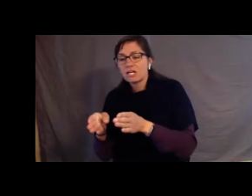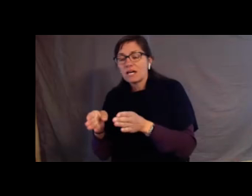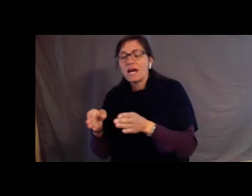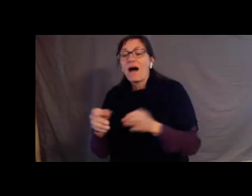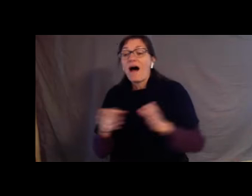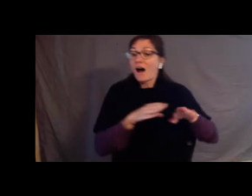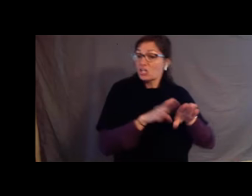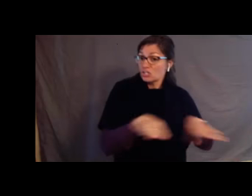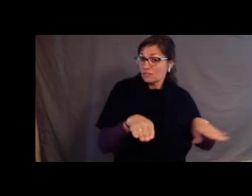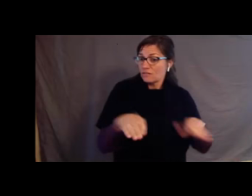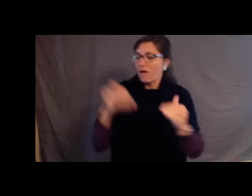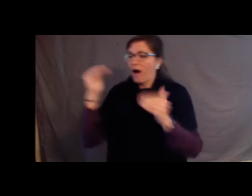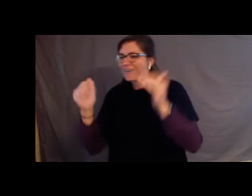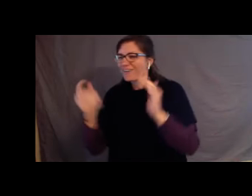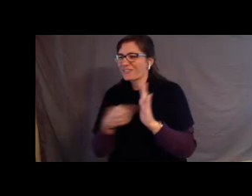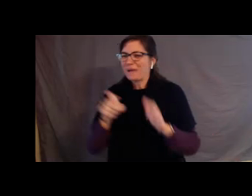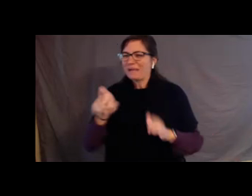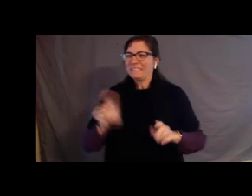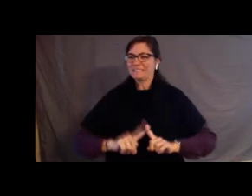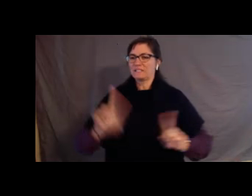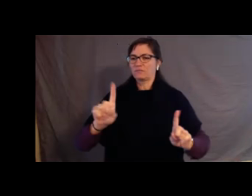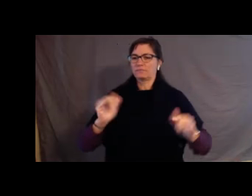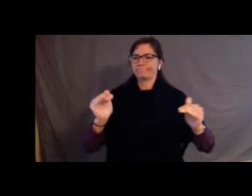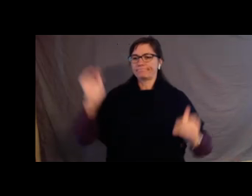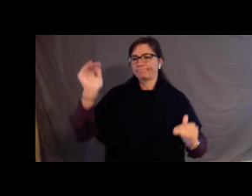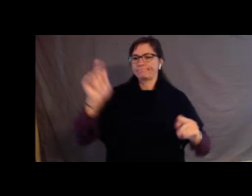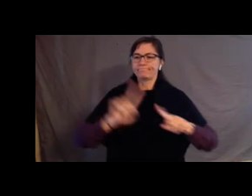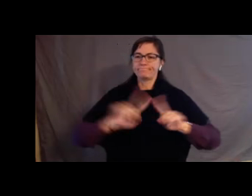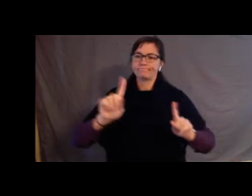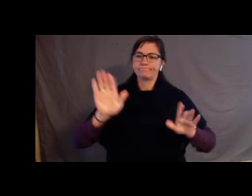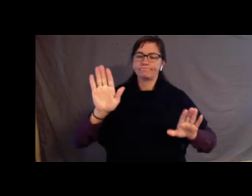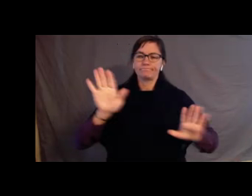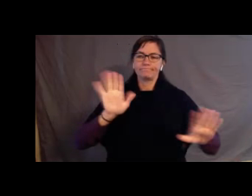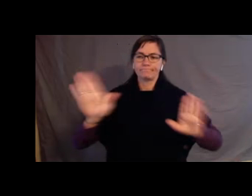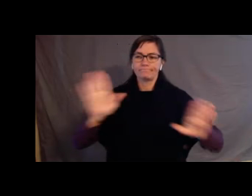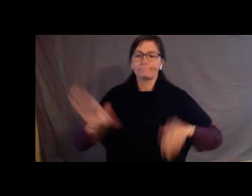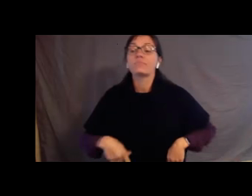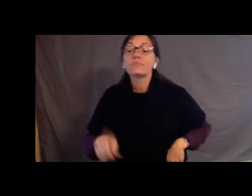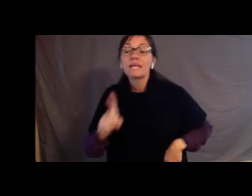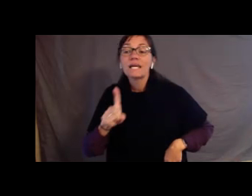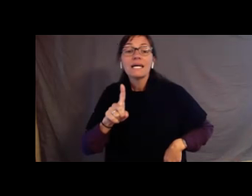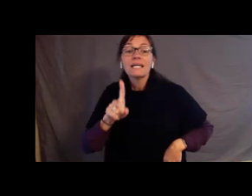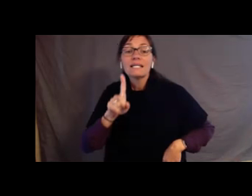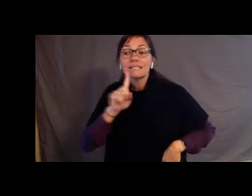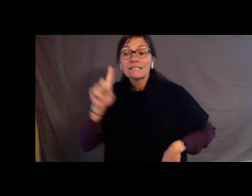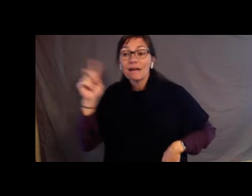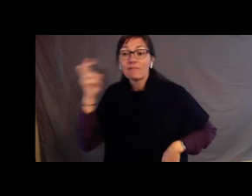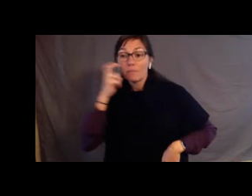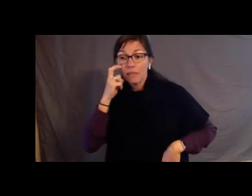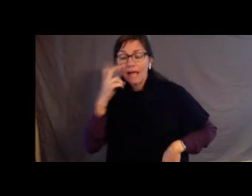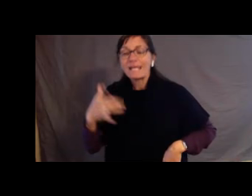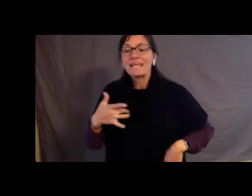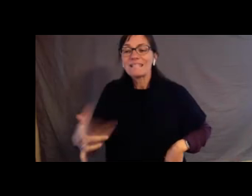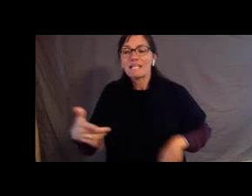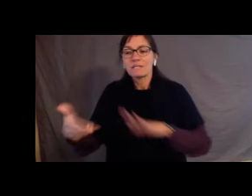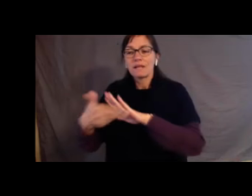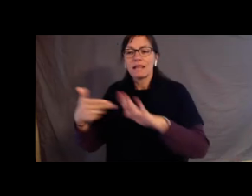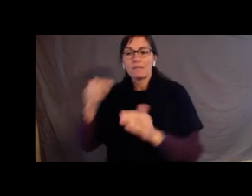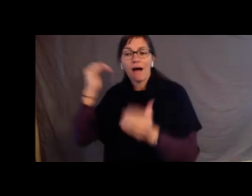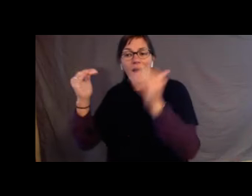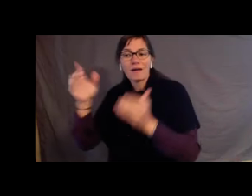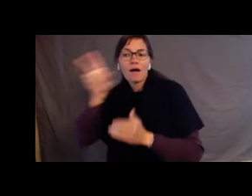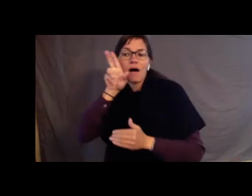for example, the term deafblindness often applies to adults who have Usher syndrome, when in fact children